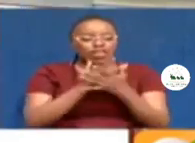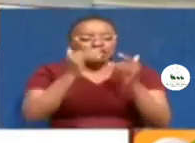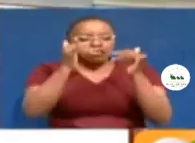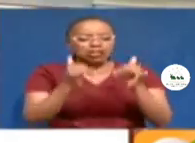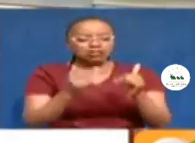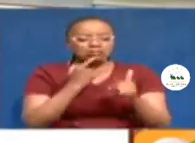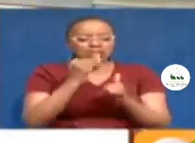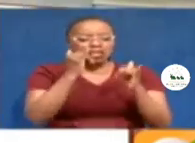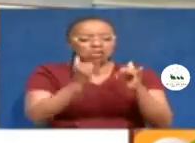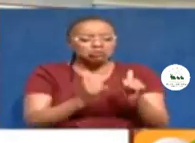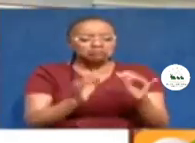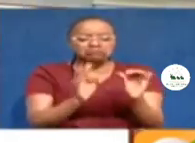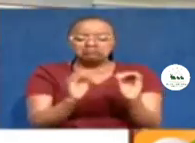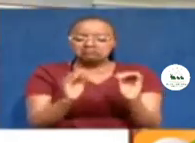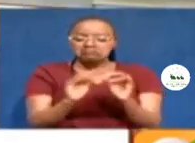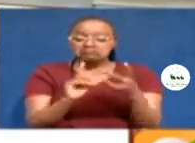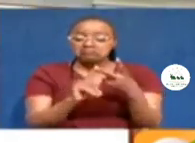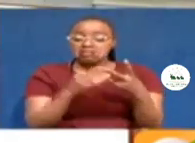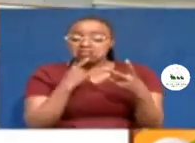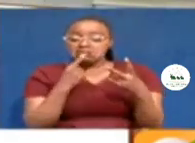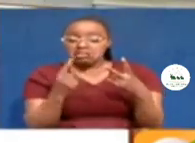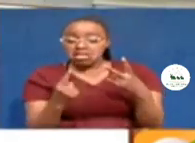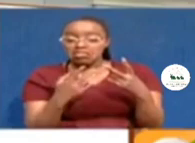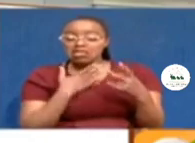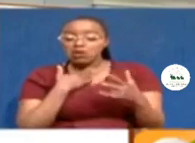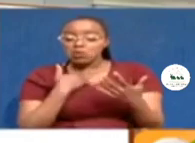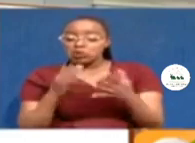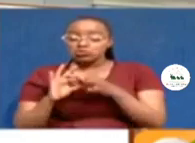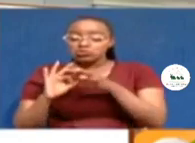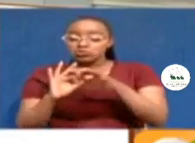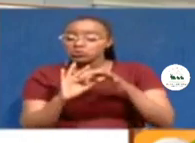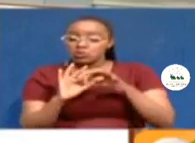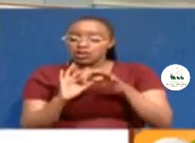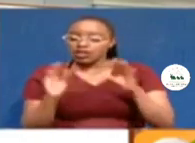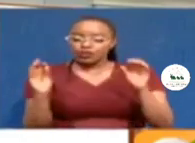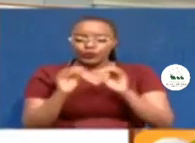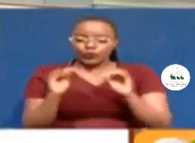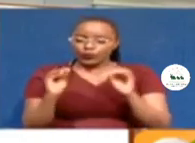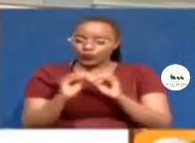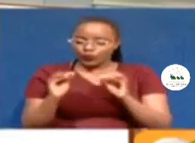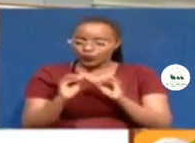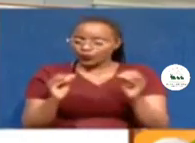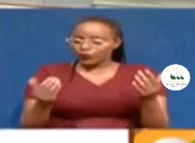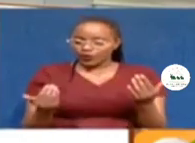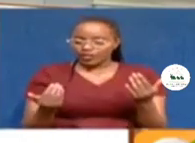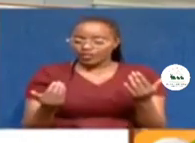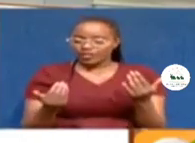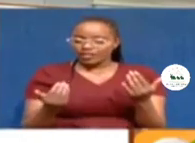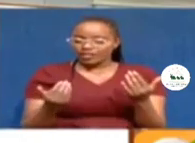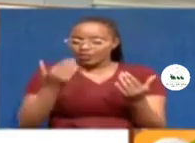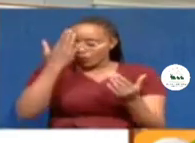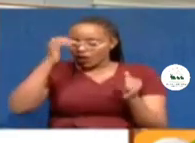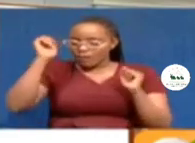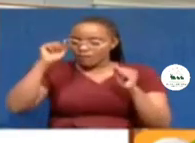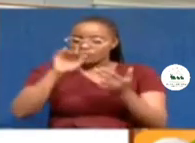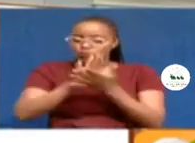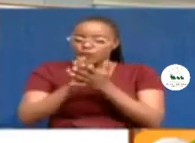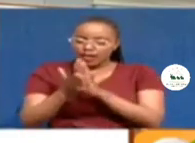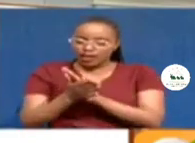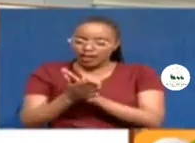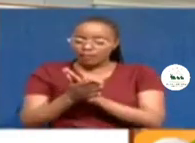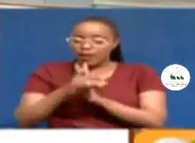new. They're not saying they want to unite so that we can become